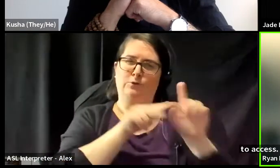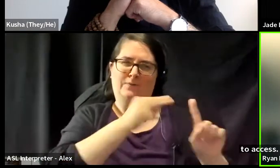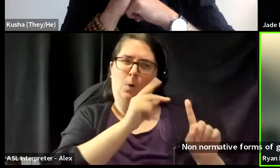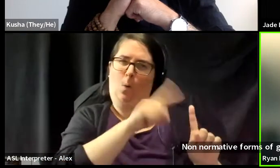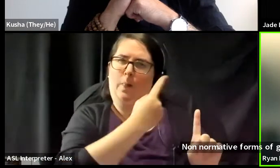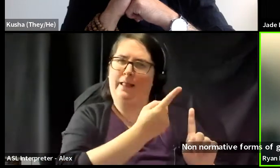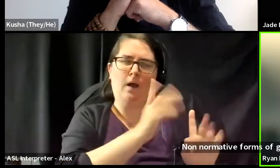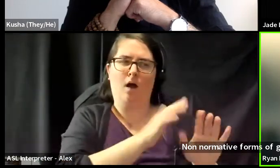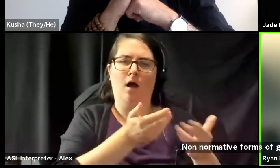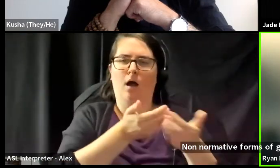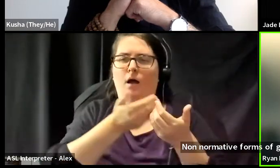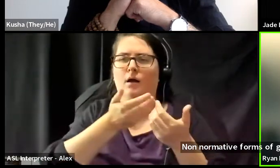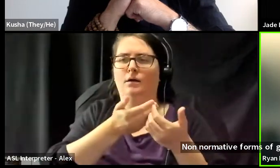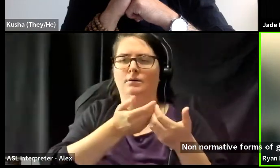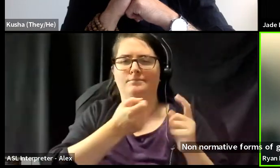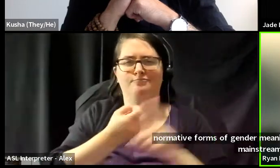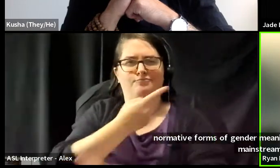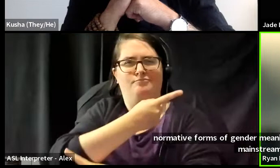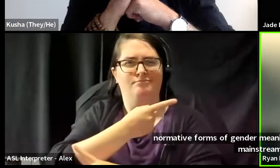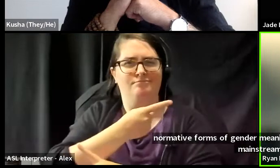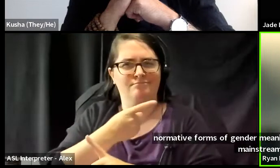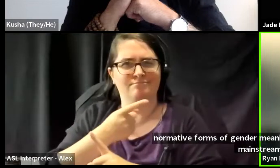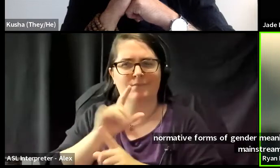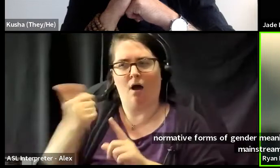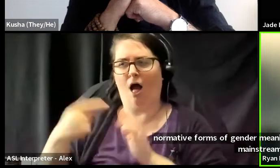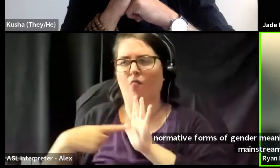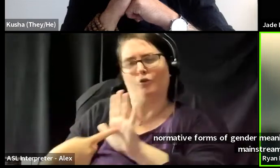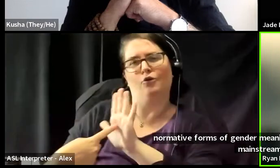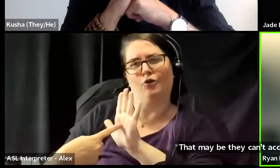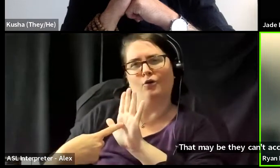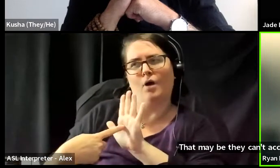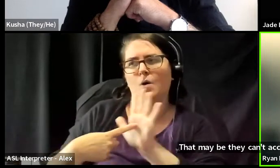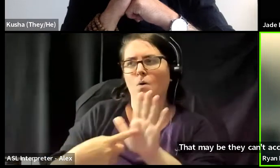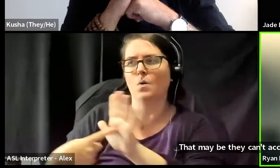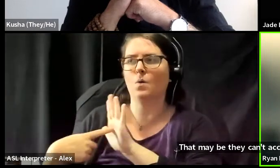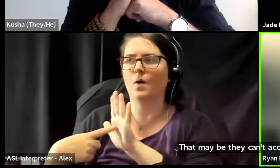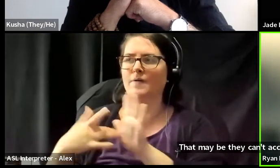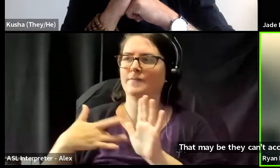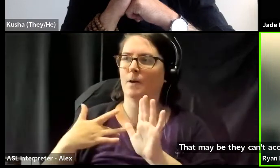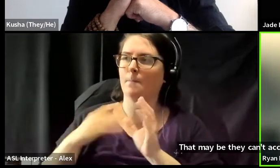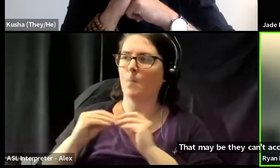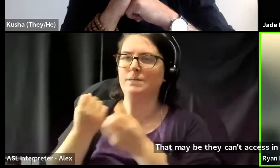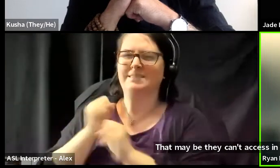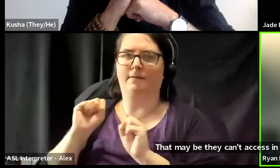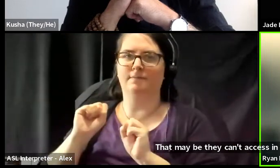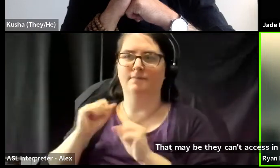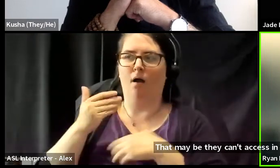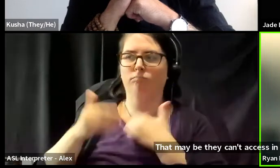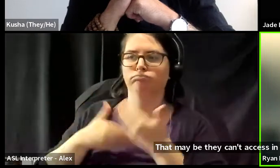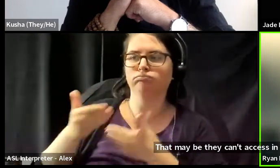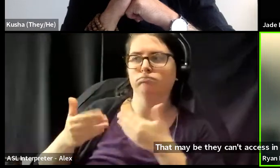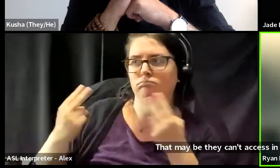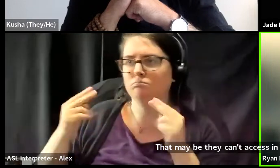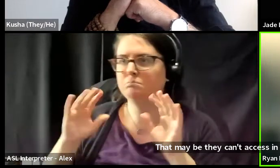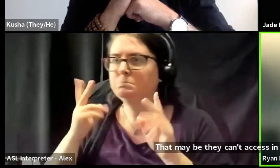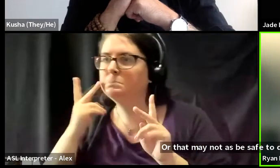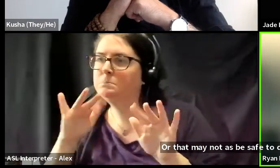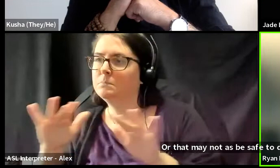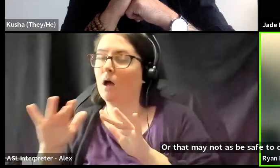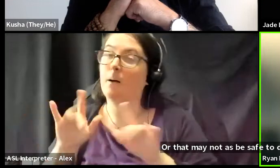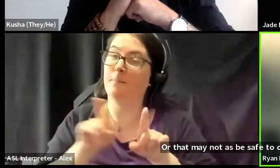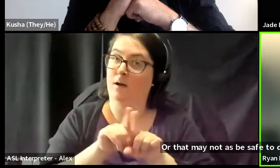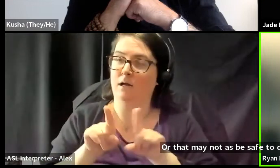can't access in the public space, right? Or that may not as be safe to do in the public space. But there's a real sort of